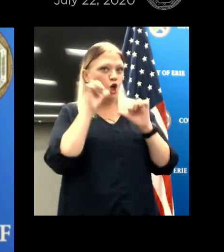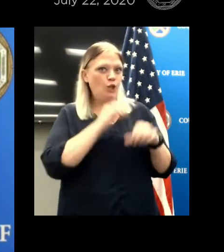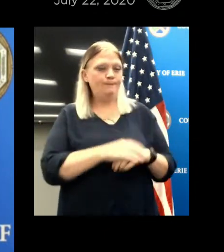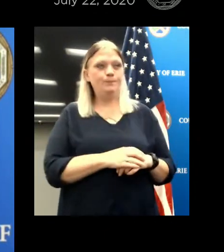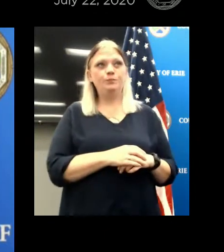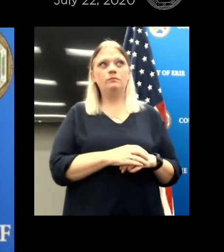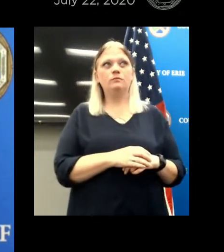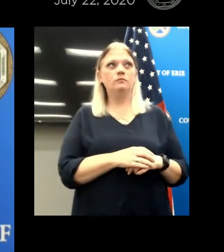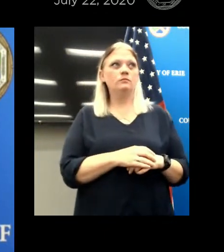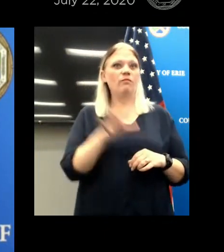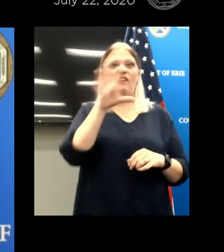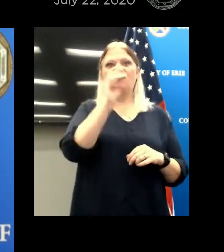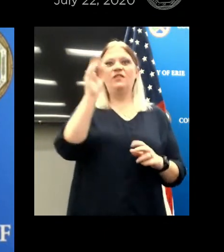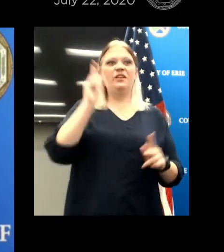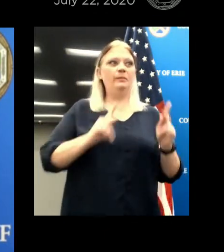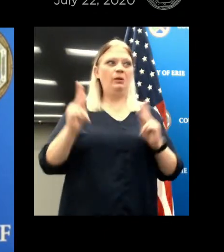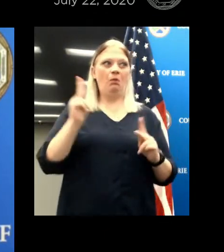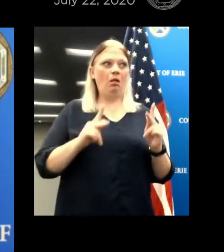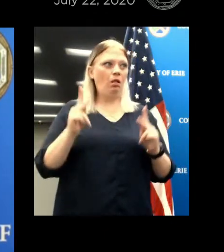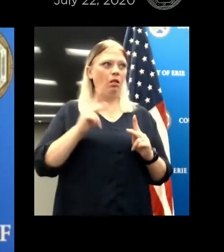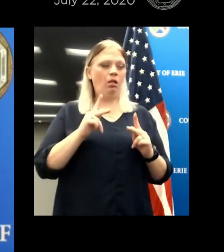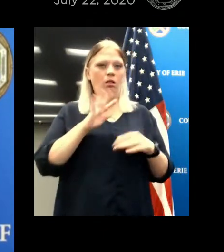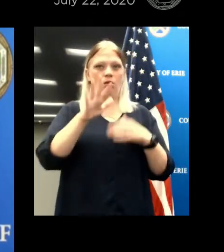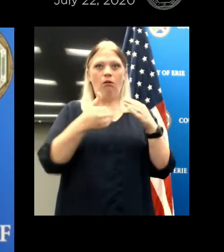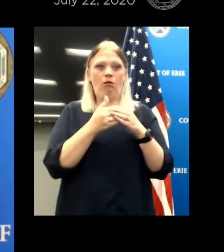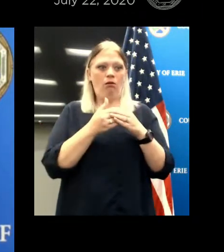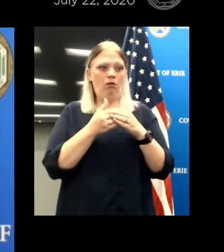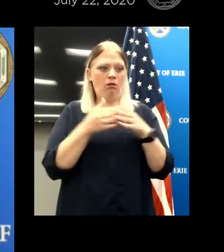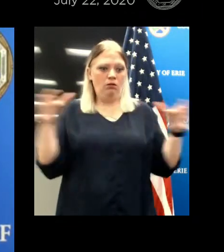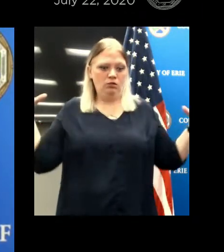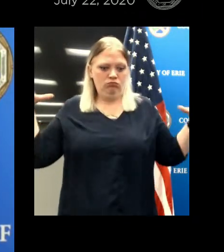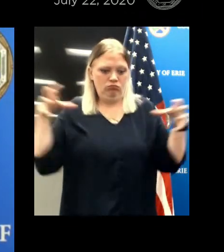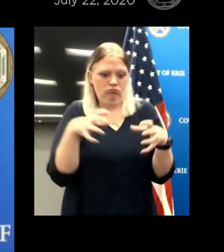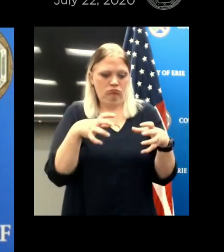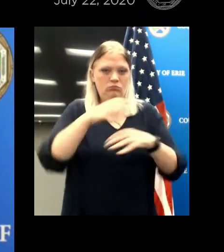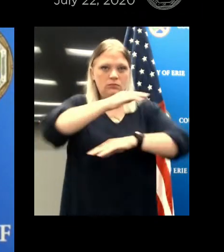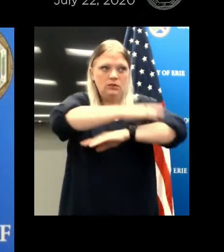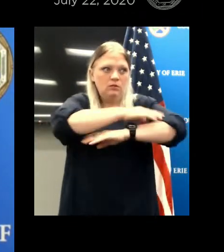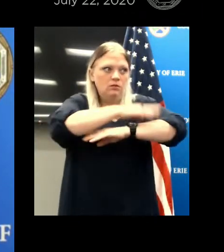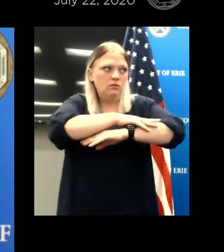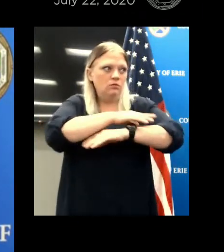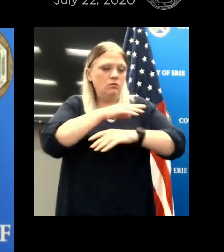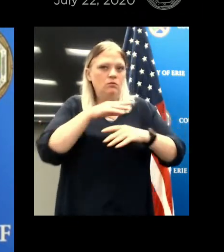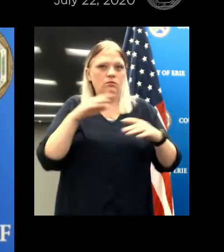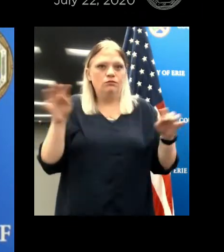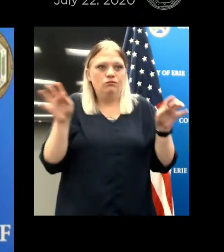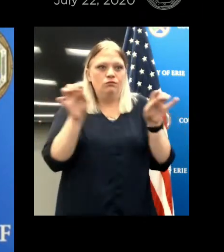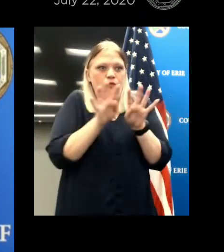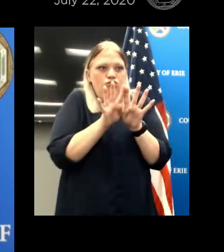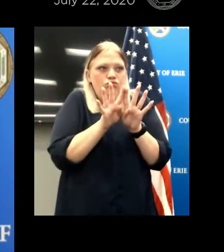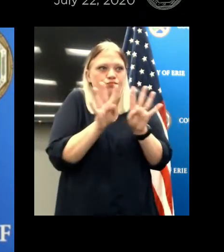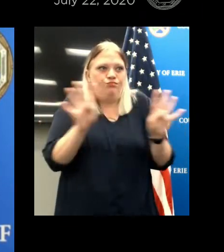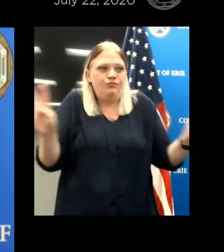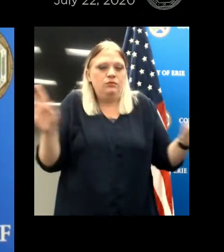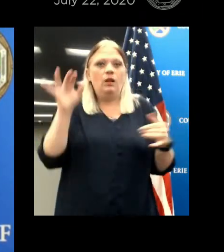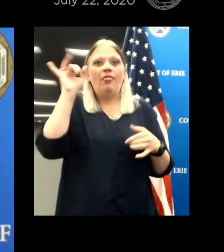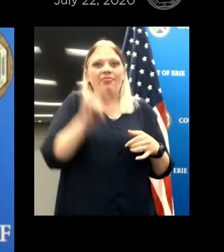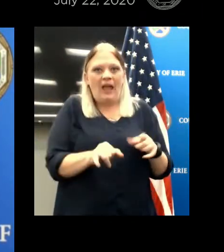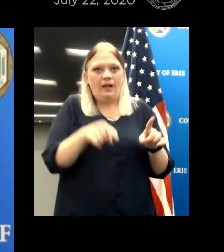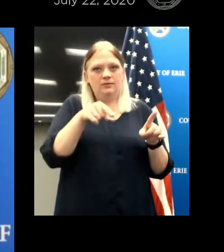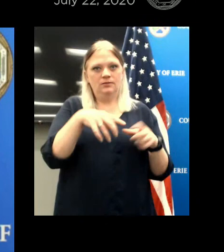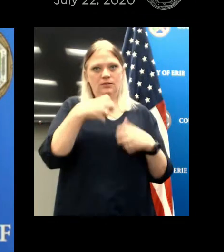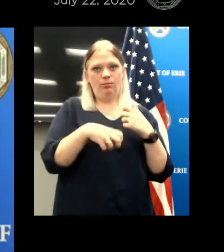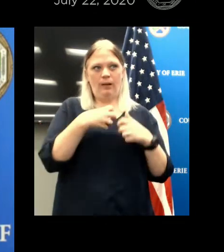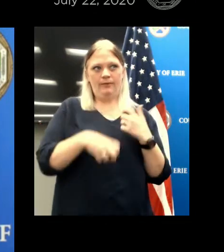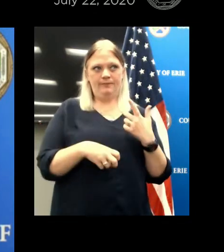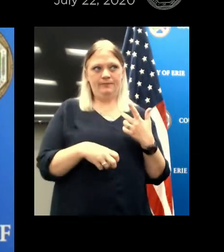you'd find 50 people all hovered around the bar, all crunched into each other, and that's where they were finding there were